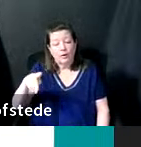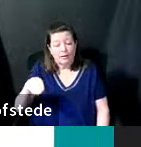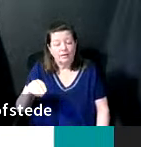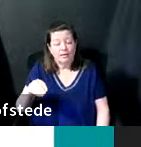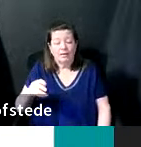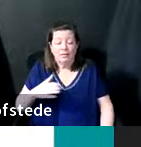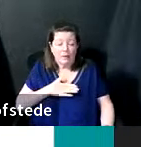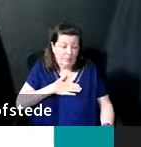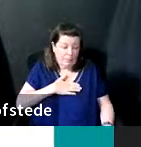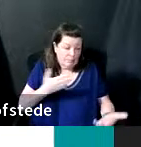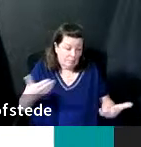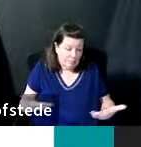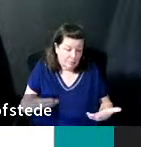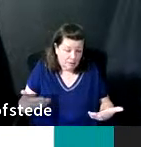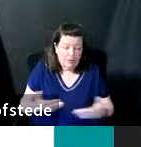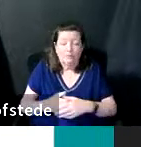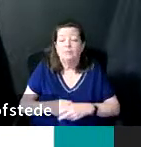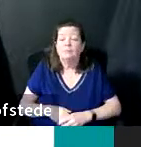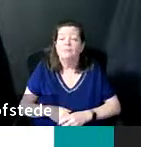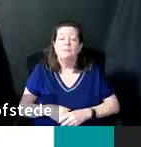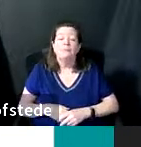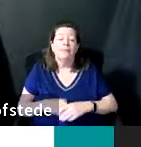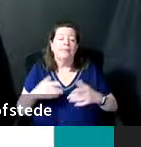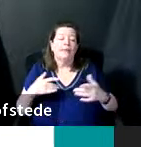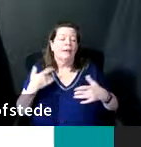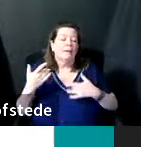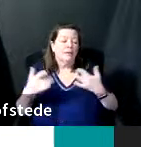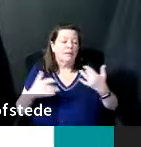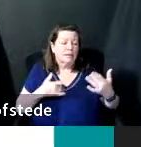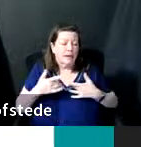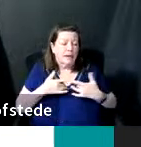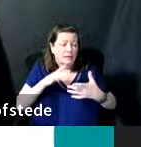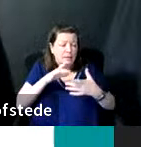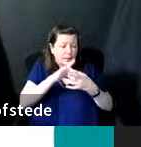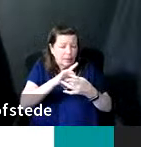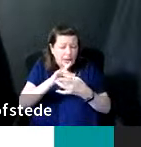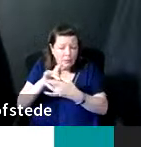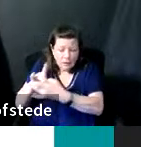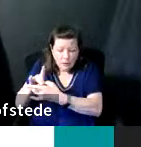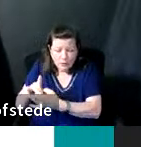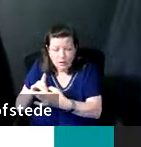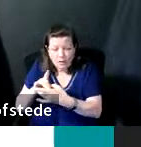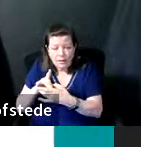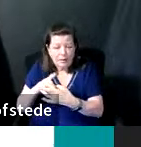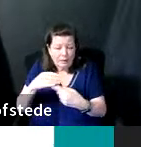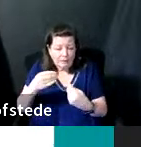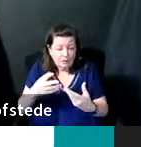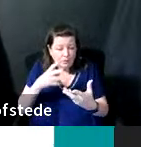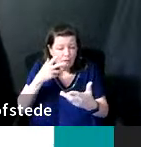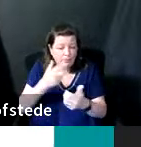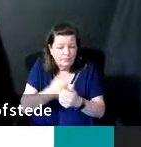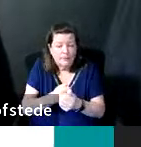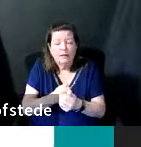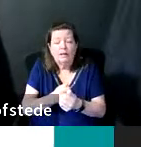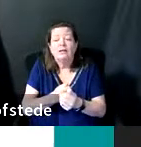to be here and excited to connect with you all and provide some updates, and also really great to hear